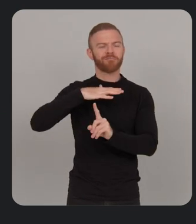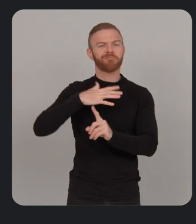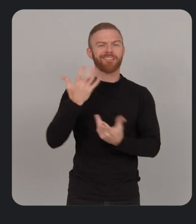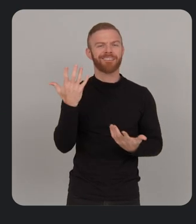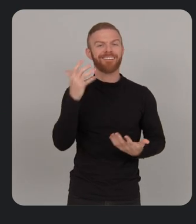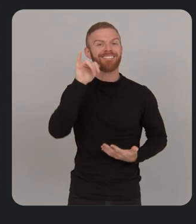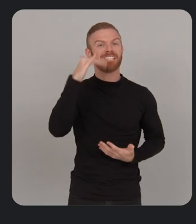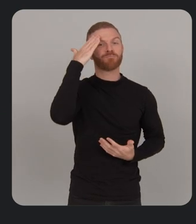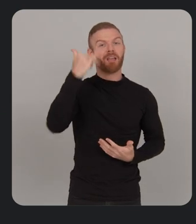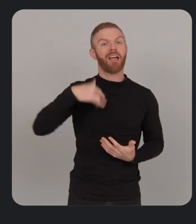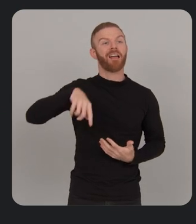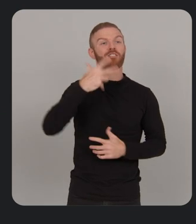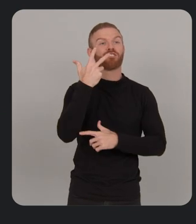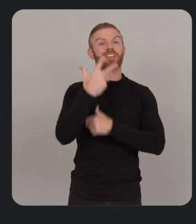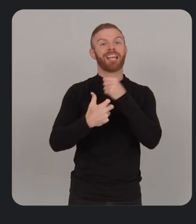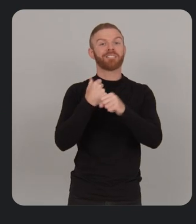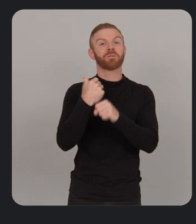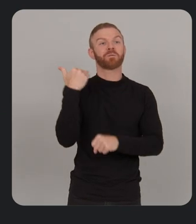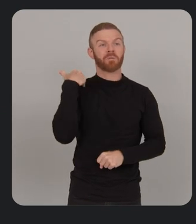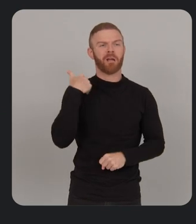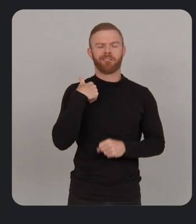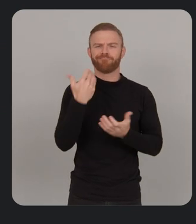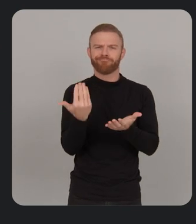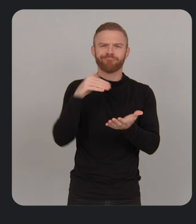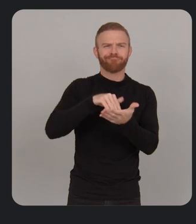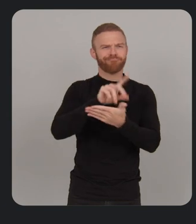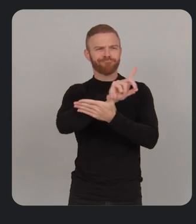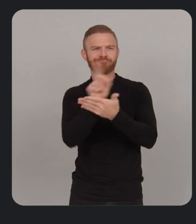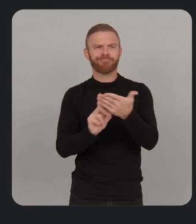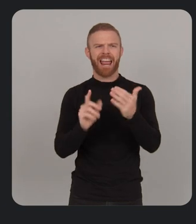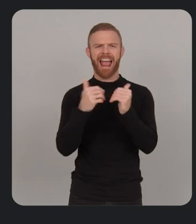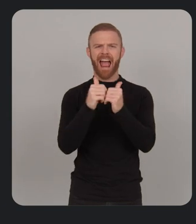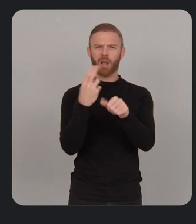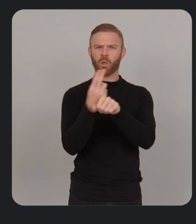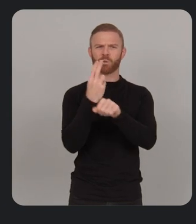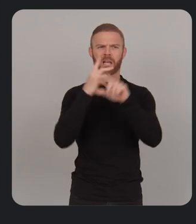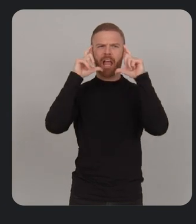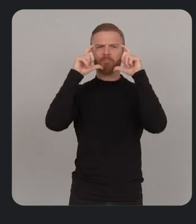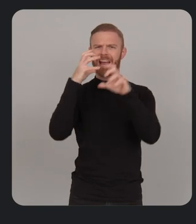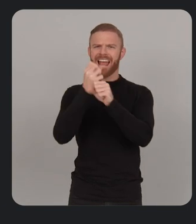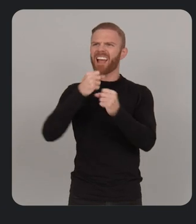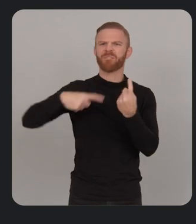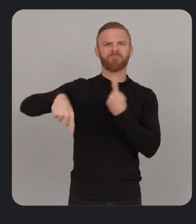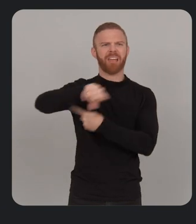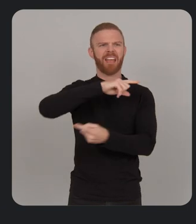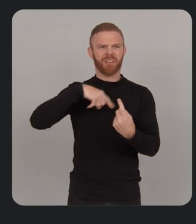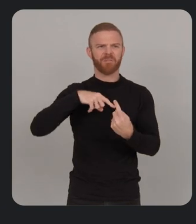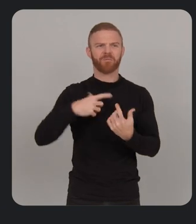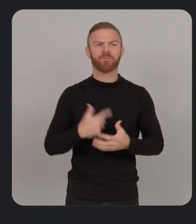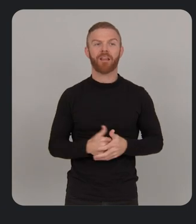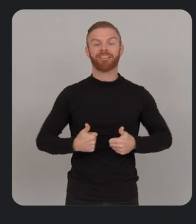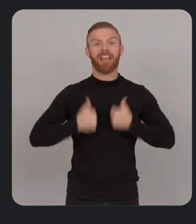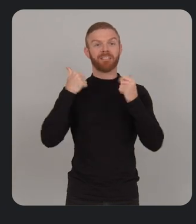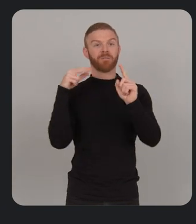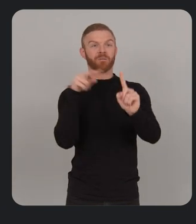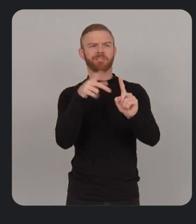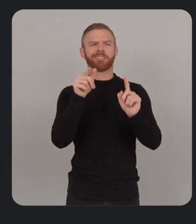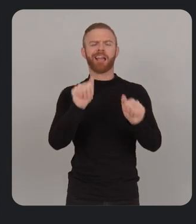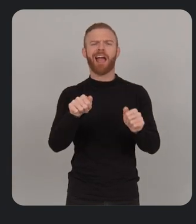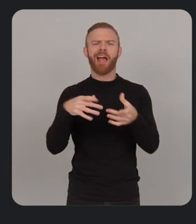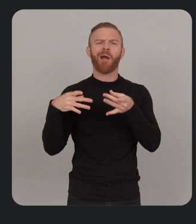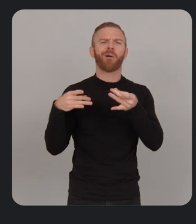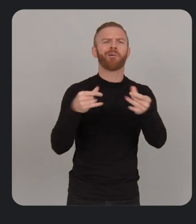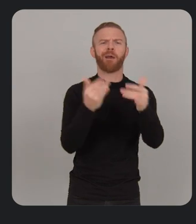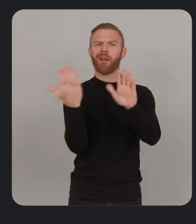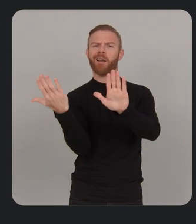That's why three years ago, we reinvented how you can use your camera to get around. With Live View, you can seamlessly overlay